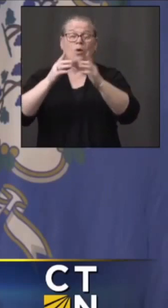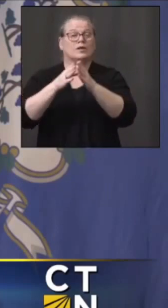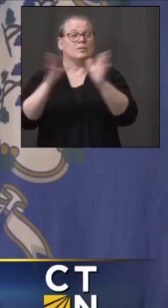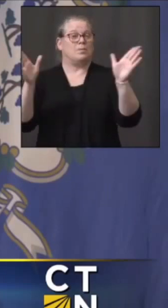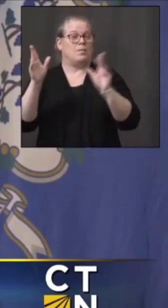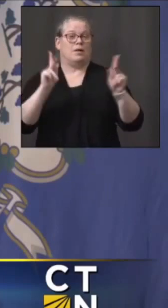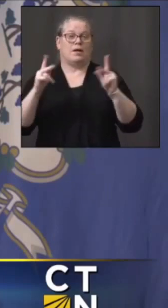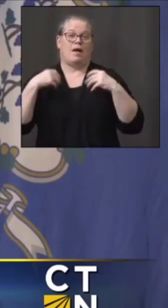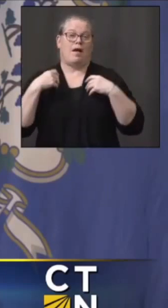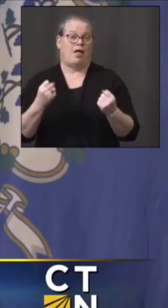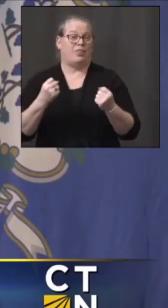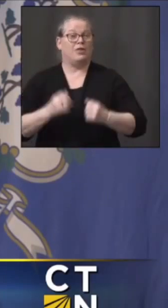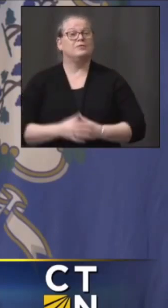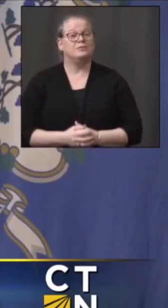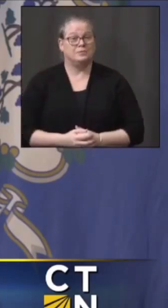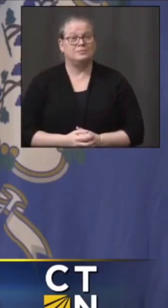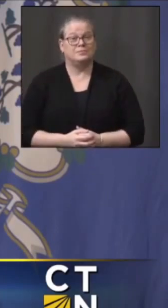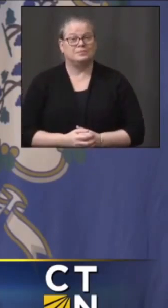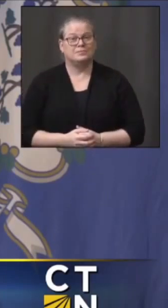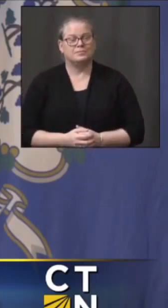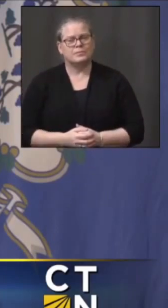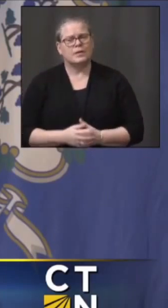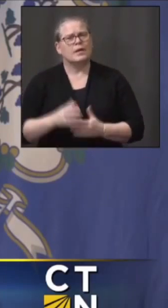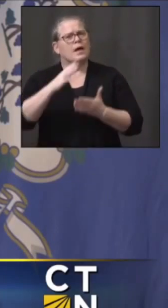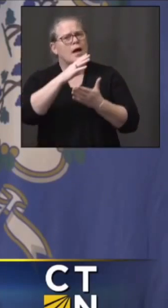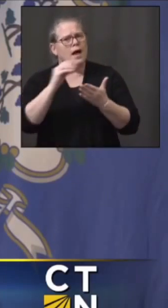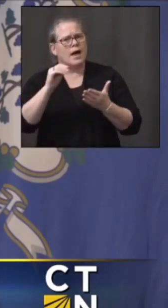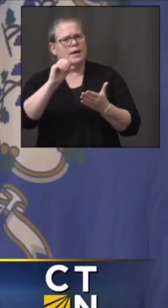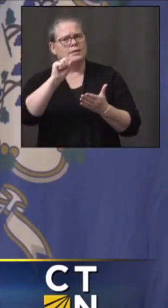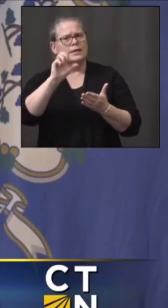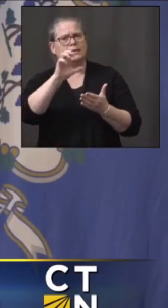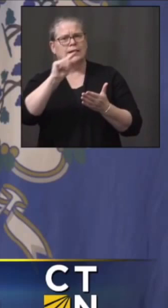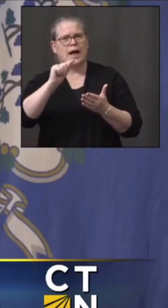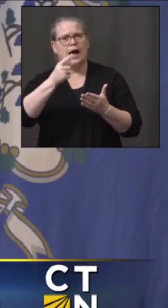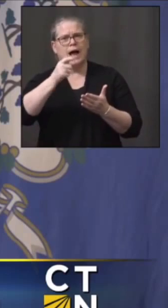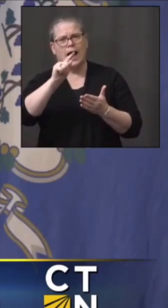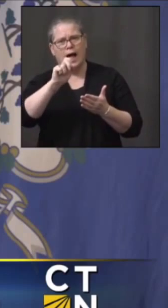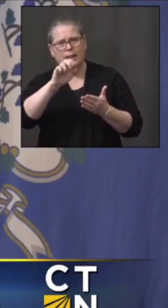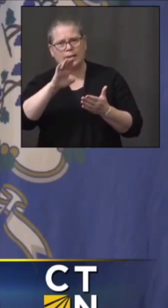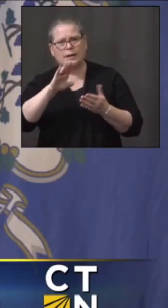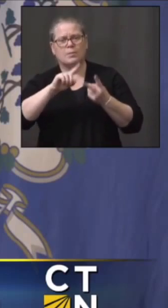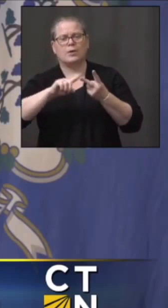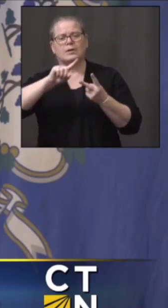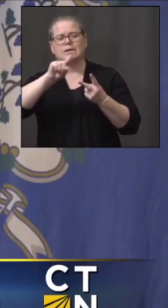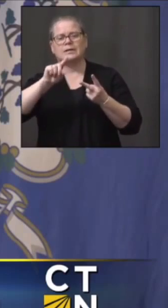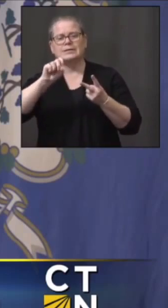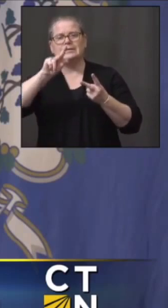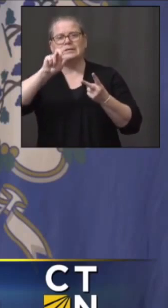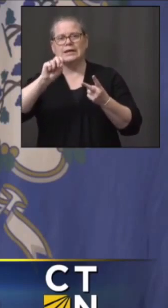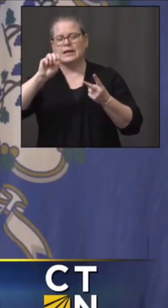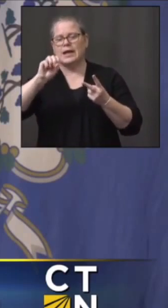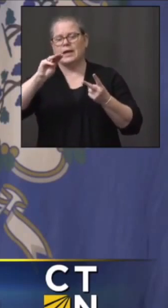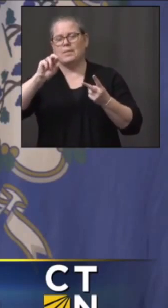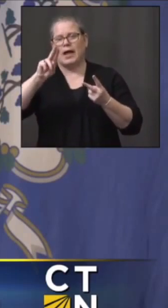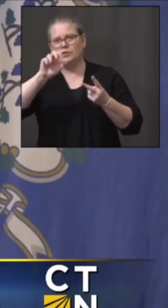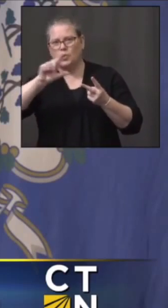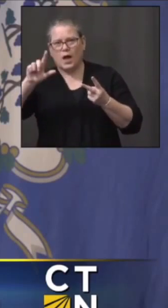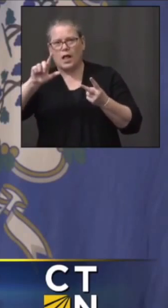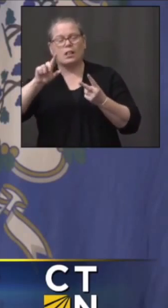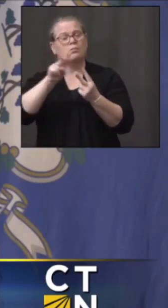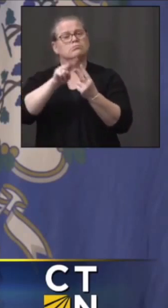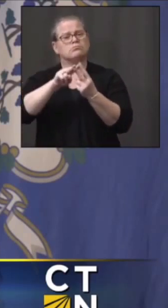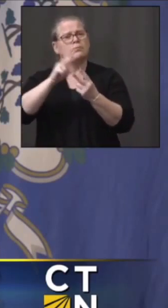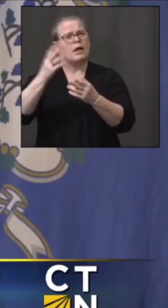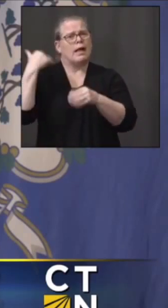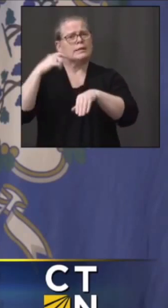And just to get into specifics here, you mentioned Scott Gottlieb and Zeke Emanuel. When was the last time that you spoke with either of those people?